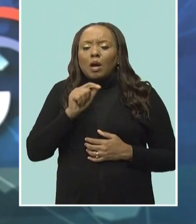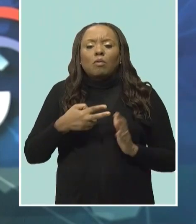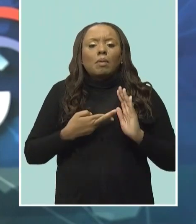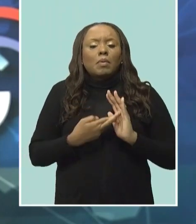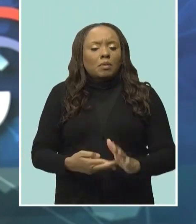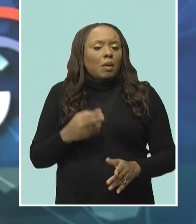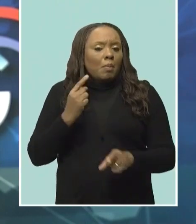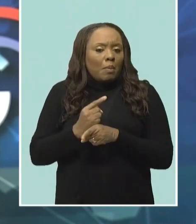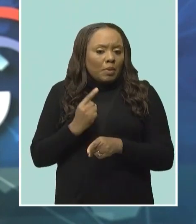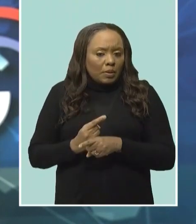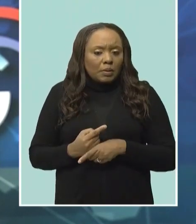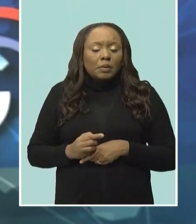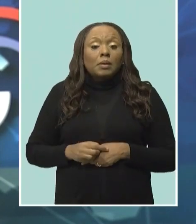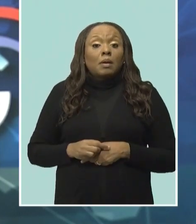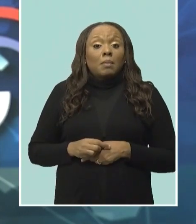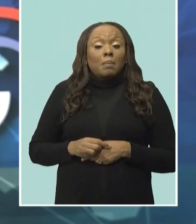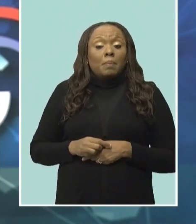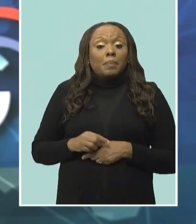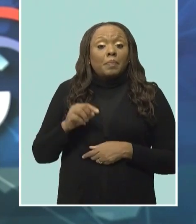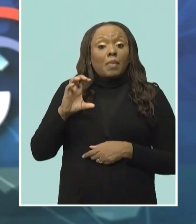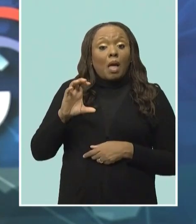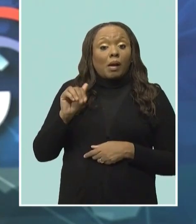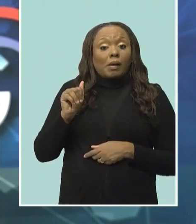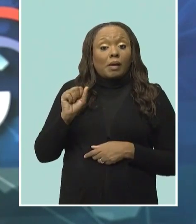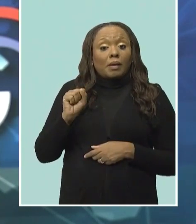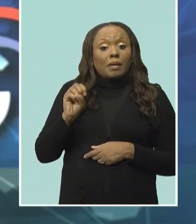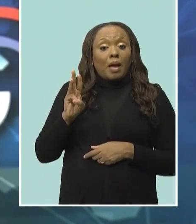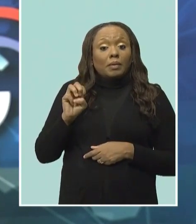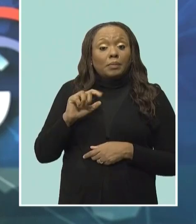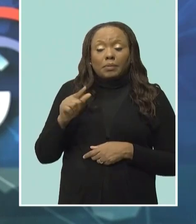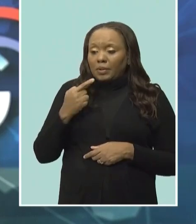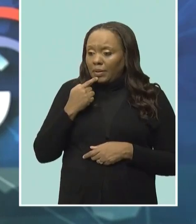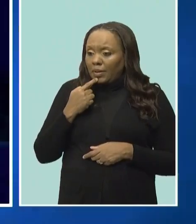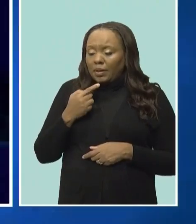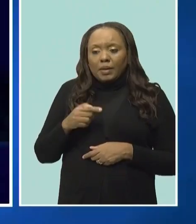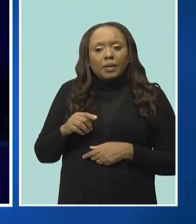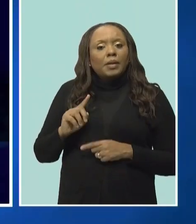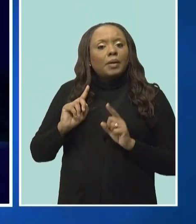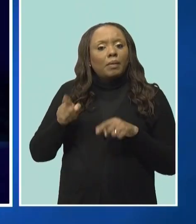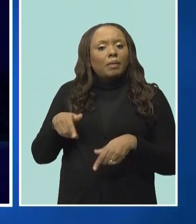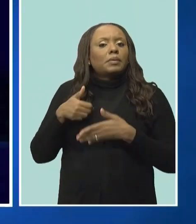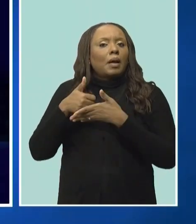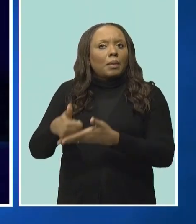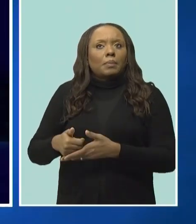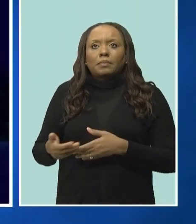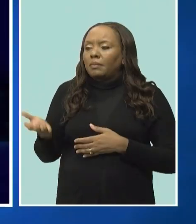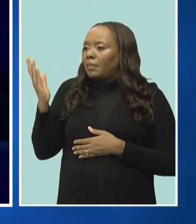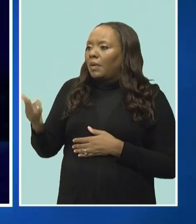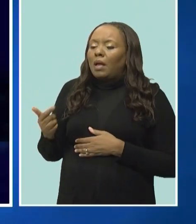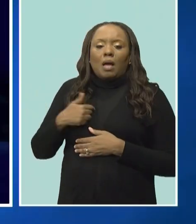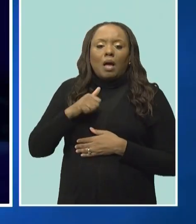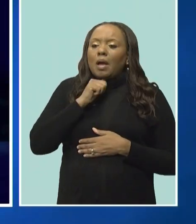responded to an appeal from the SSA workers for help. I didn't go anywhere and ask anybody to come and join you. They